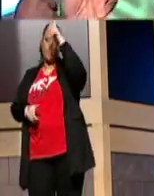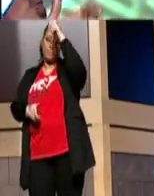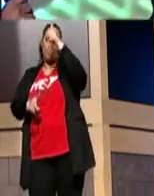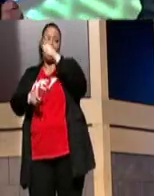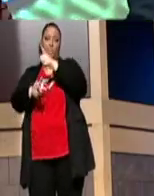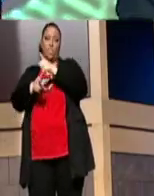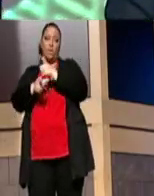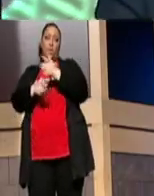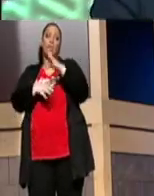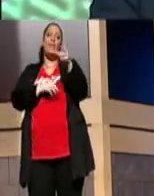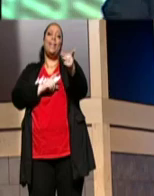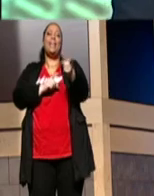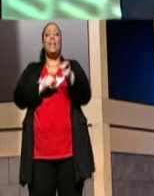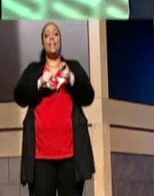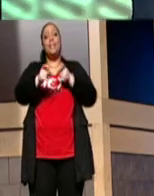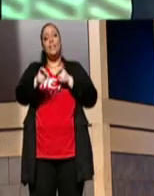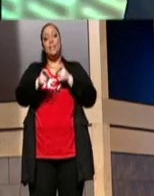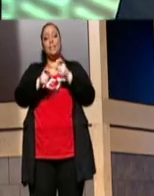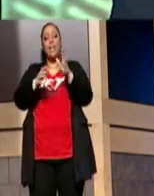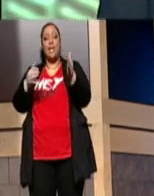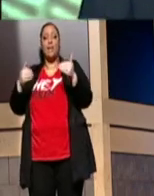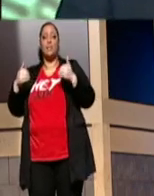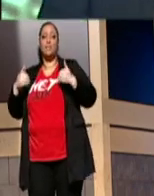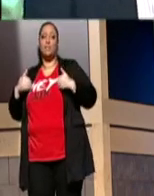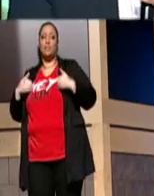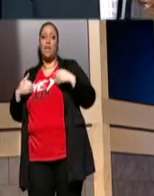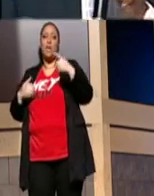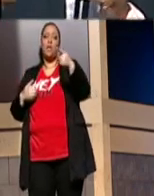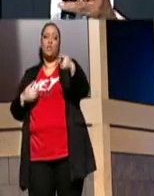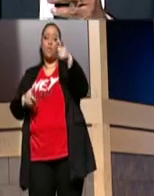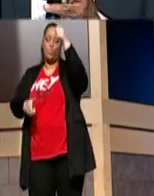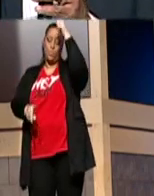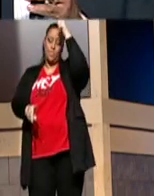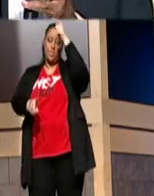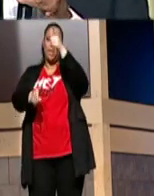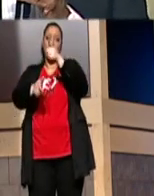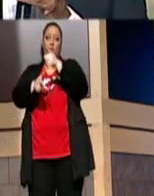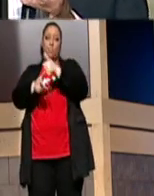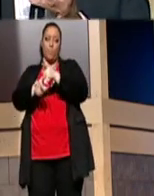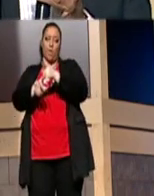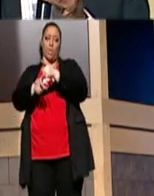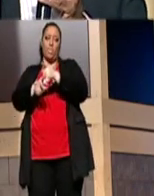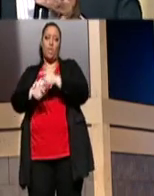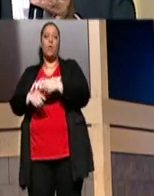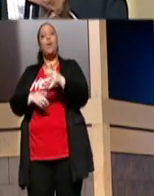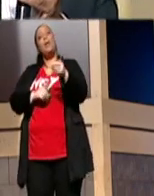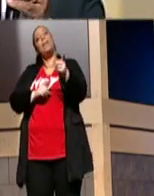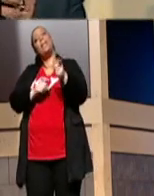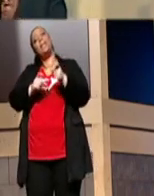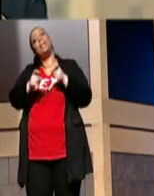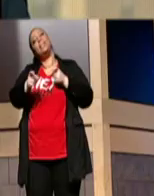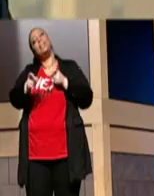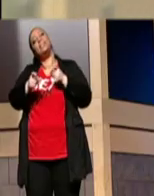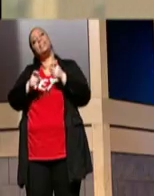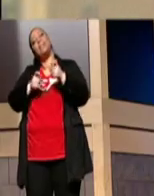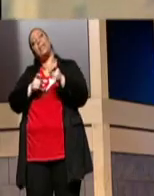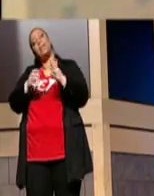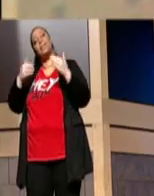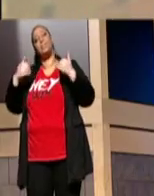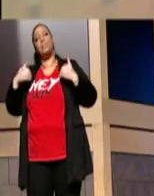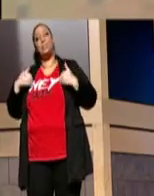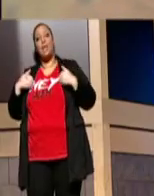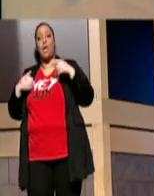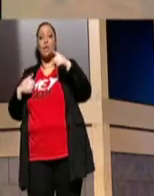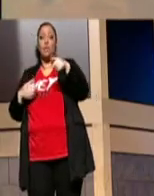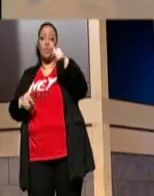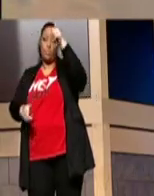me, brother. In his hands, he's got you and me, brother. In his